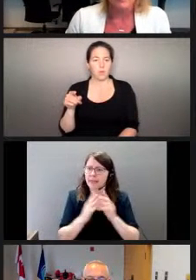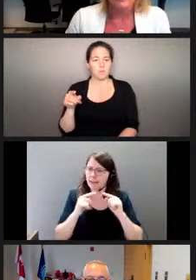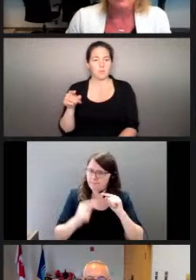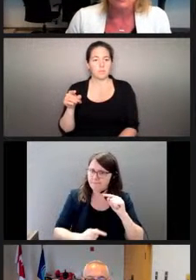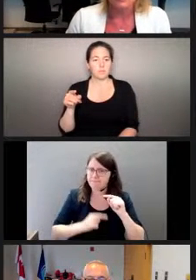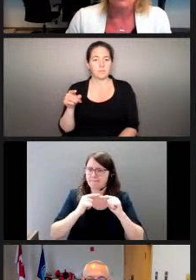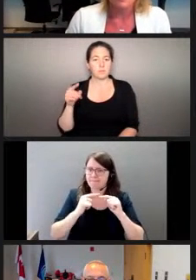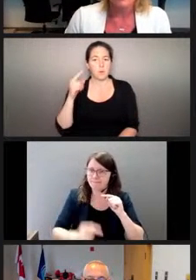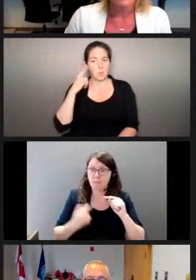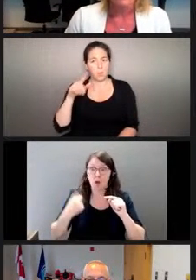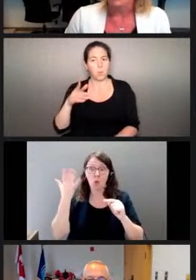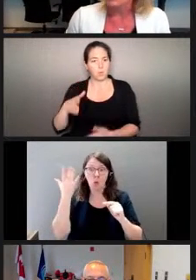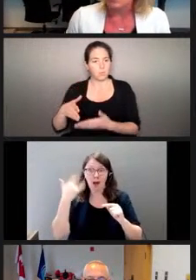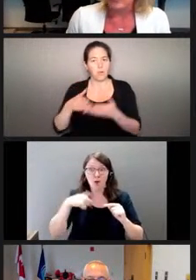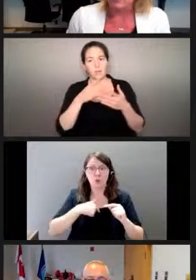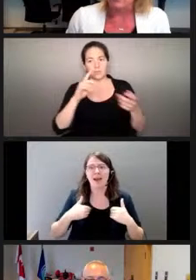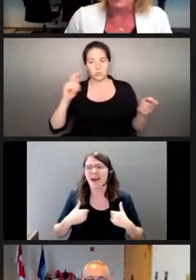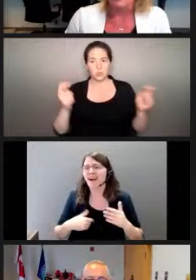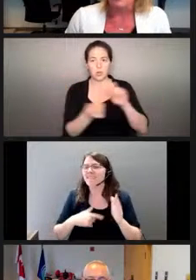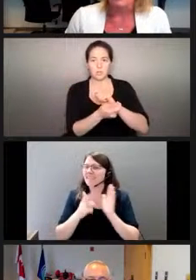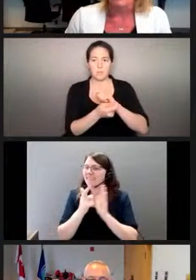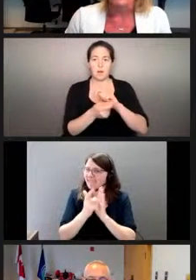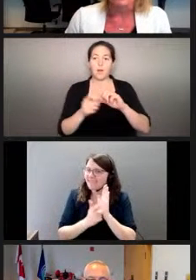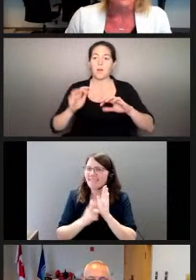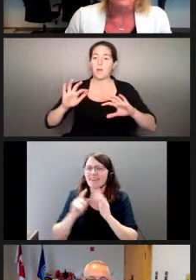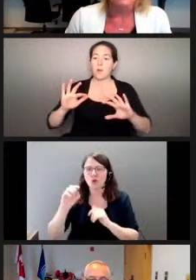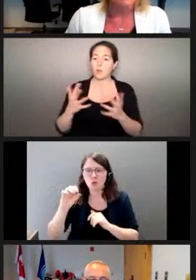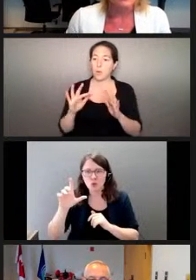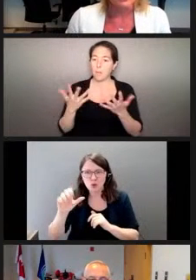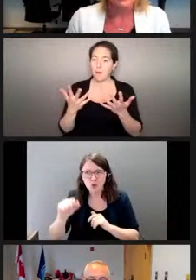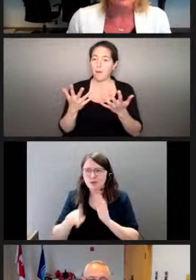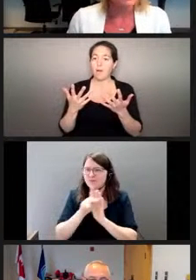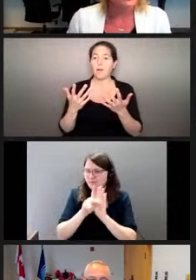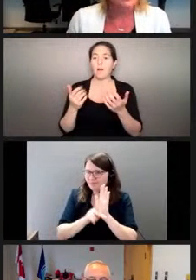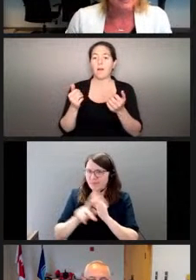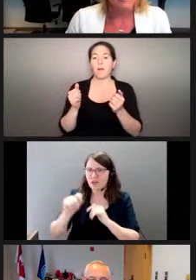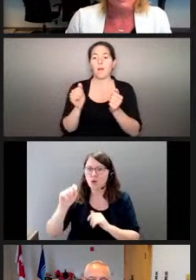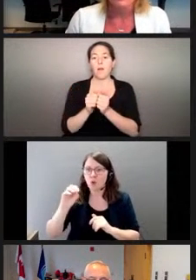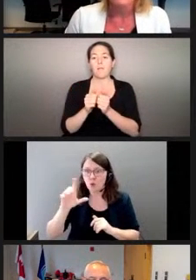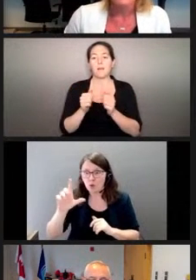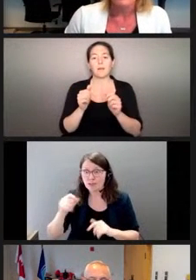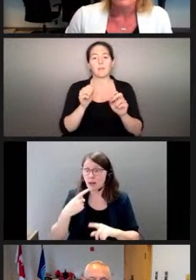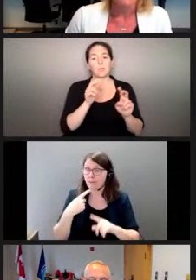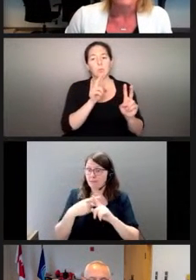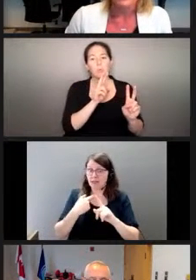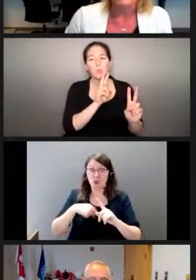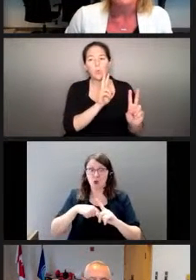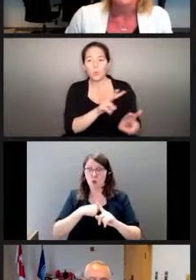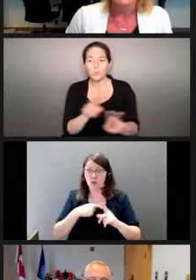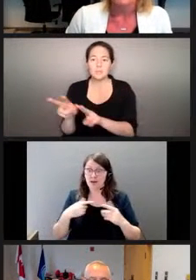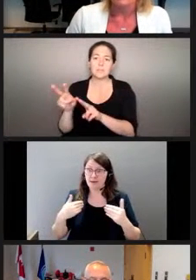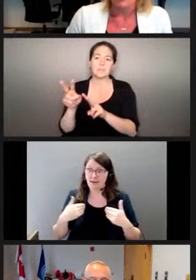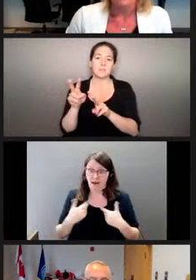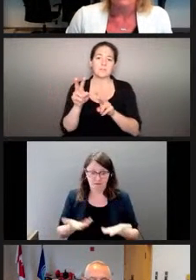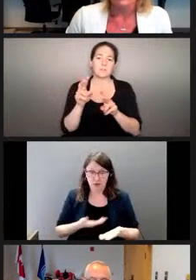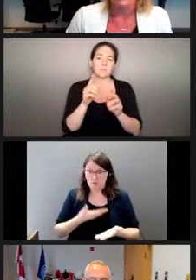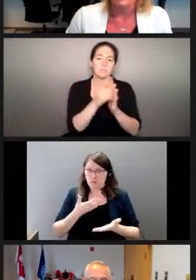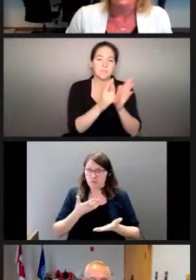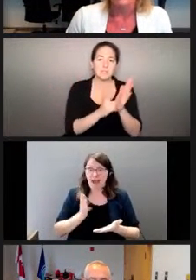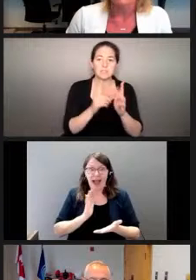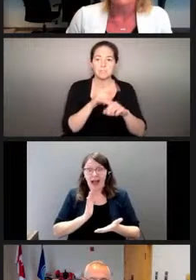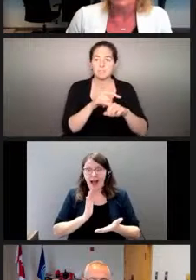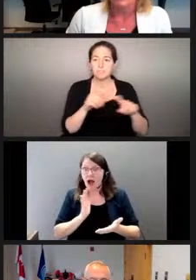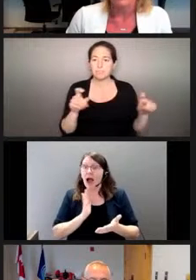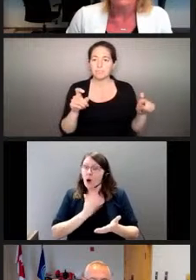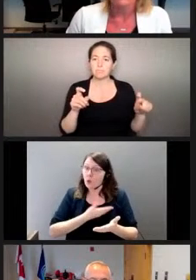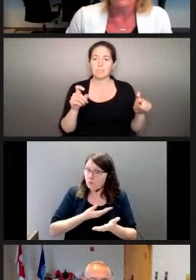we have access to, also including certain mechanisms such as our purchasing power and through our public